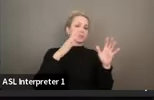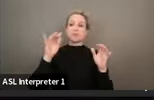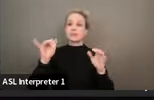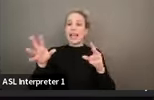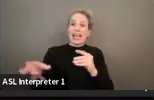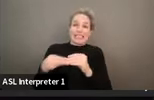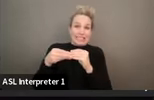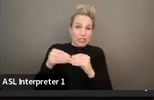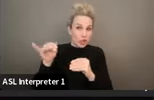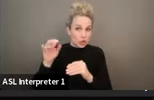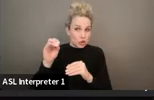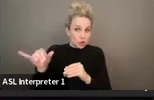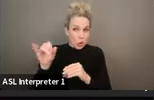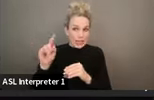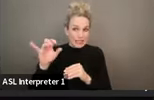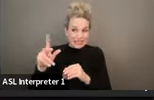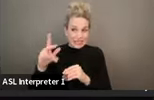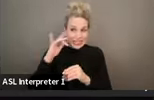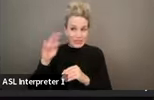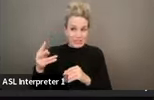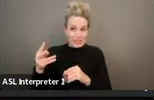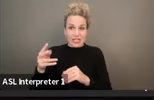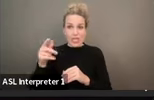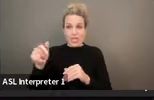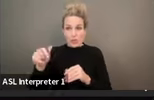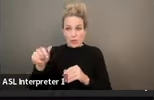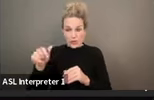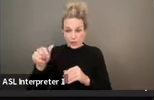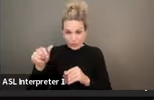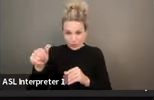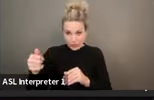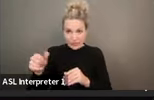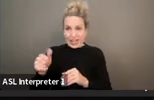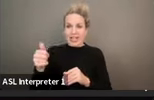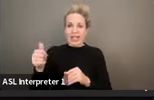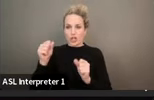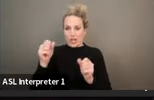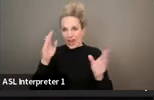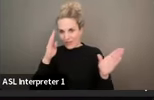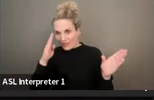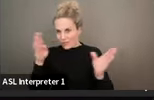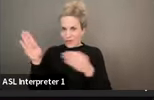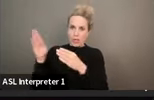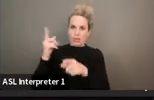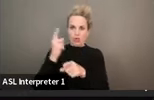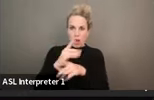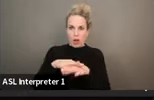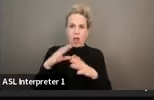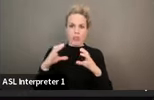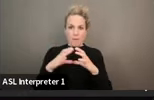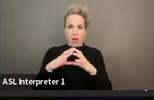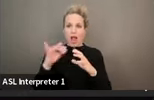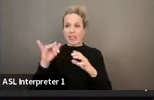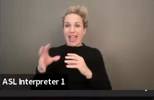Aaron, if you're on, if so, to my knowledge, if you flick that, you're able to focus right on the ball. That's what that